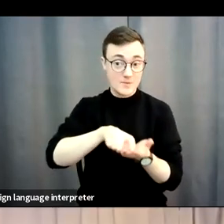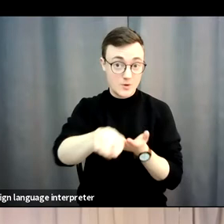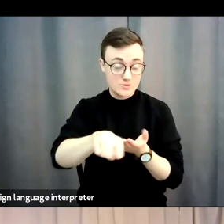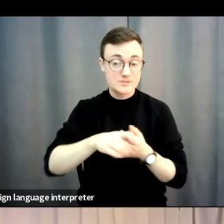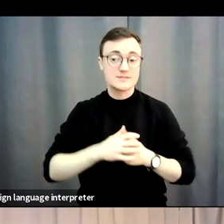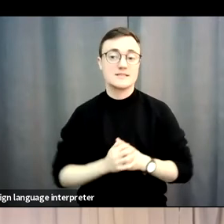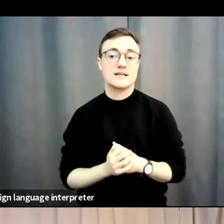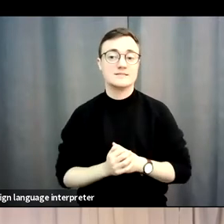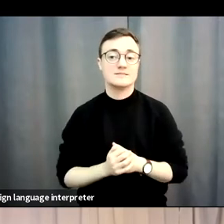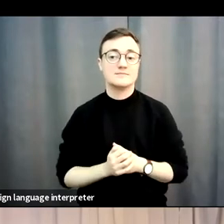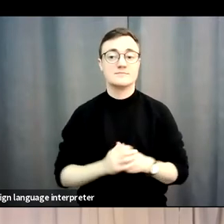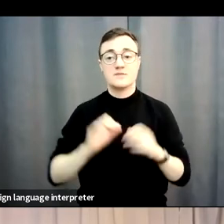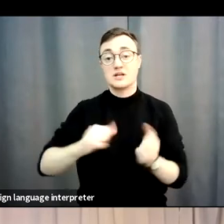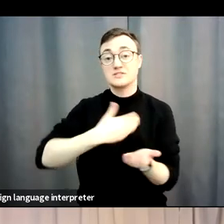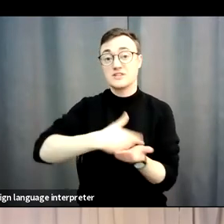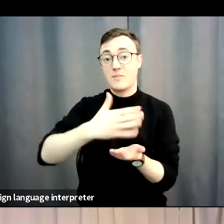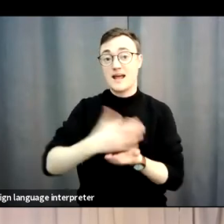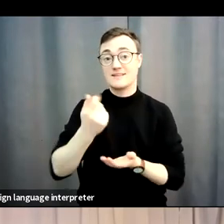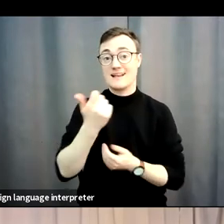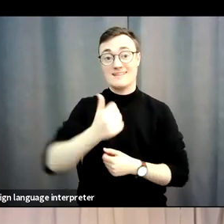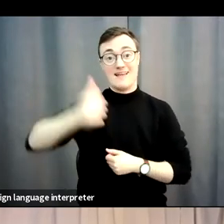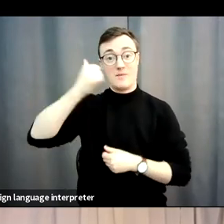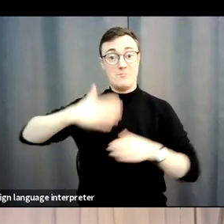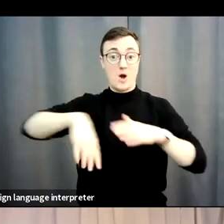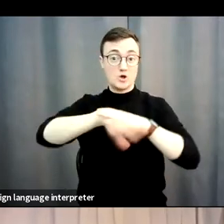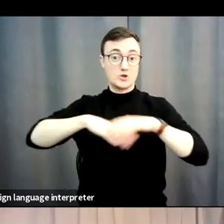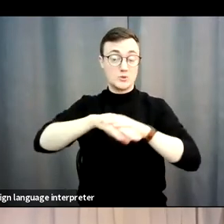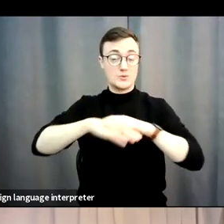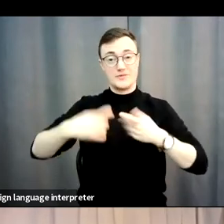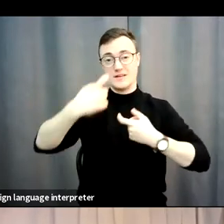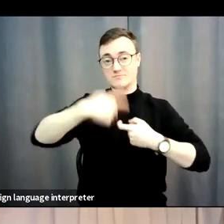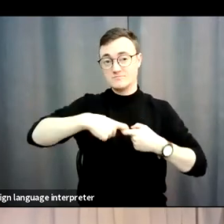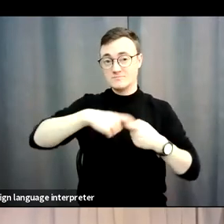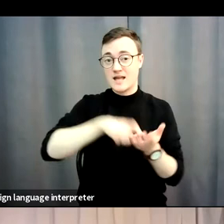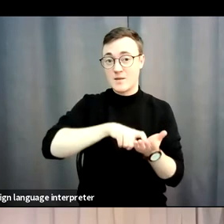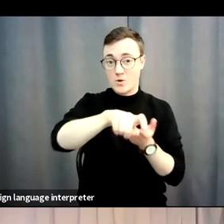I'll tell you some about the background of this report and the project framework